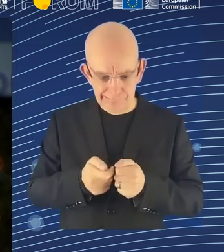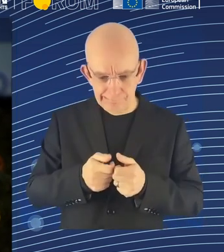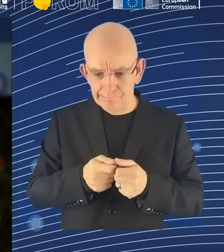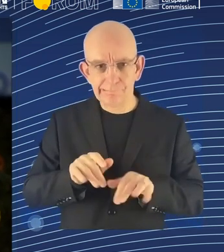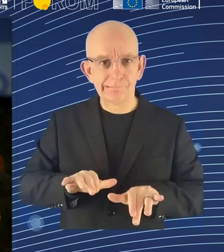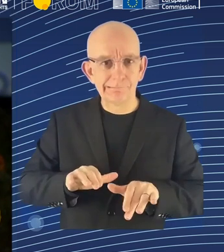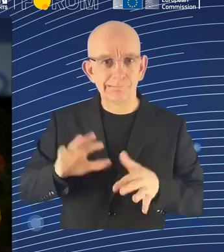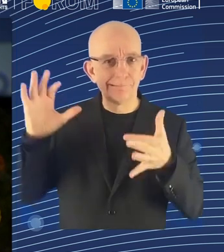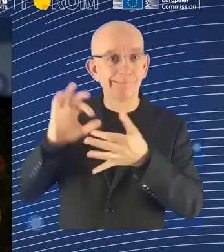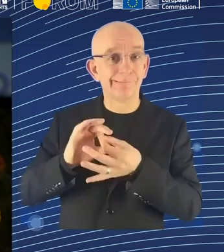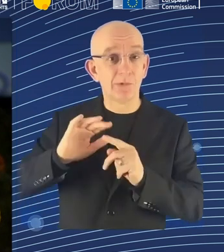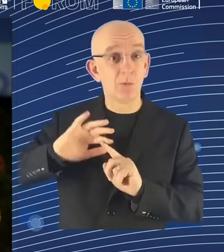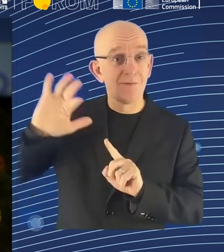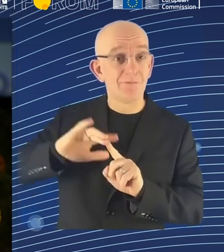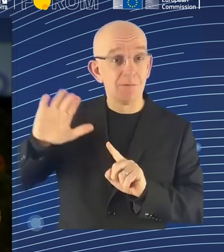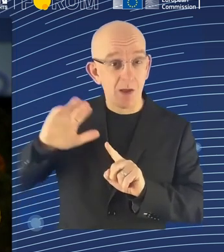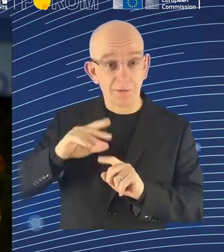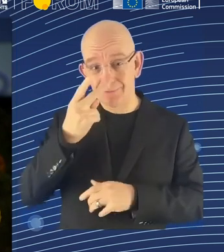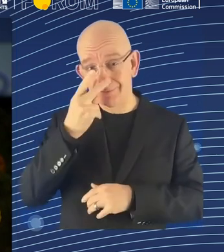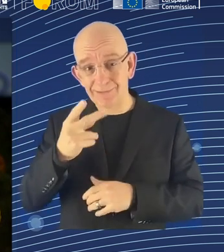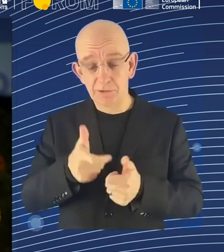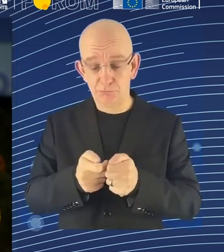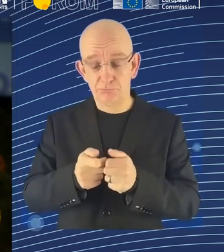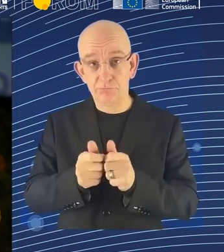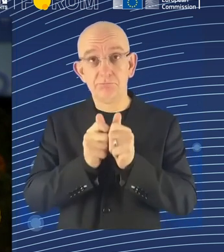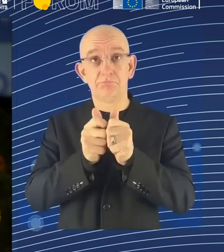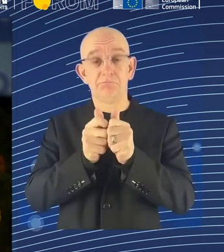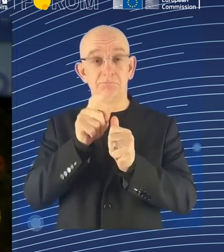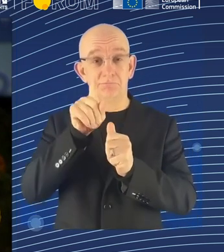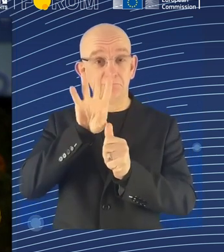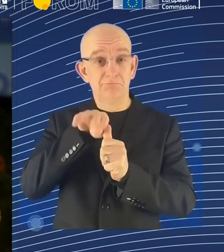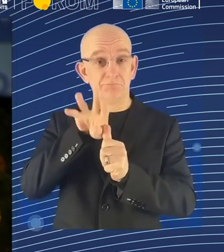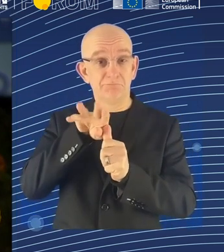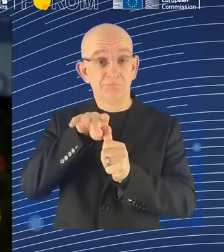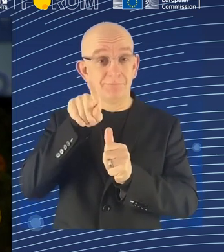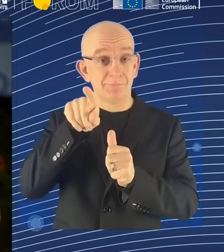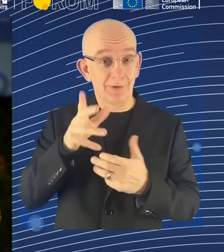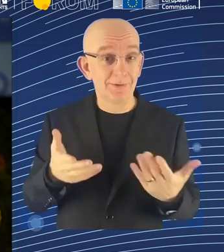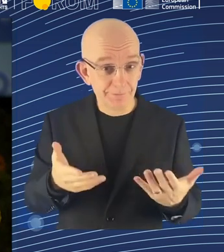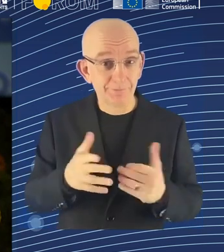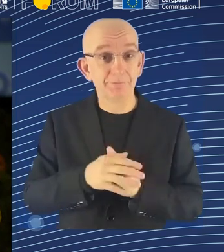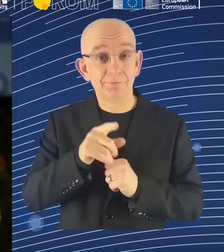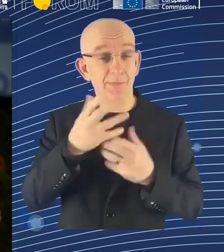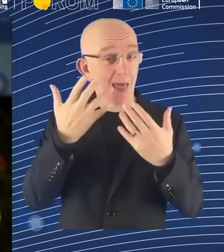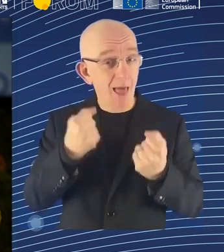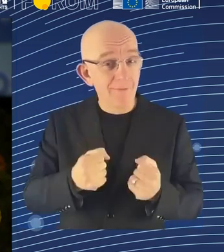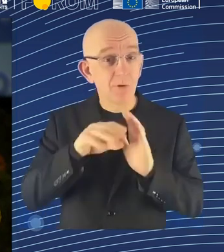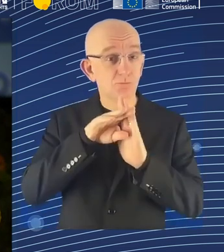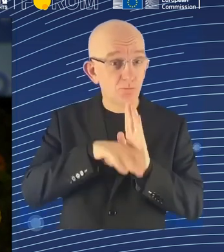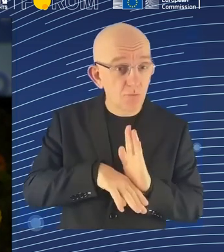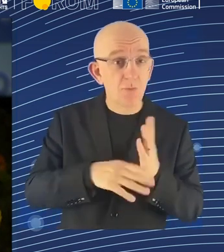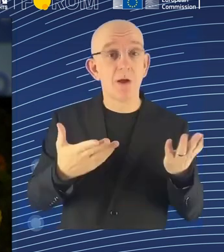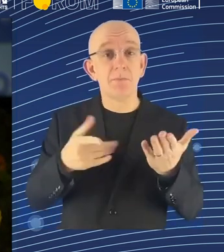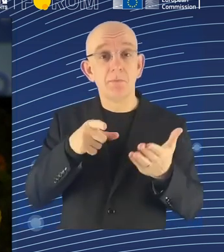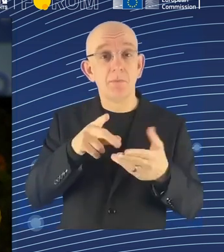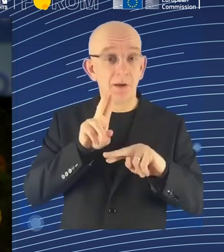include a live feed on X, the former Twitter, as well as a feed of photos on Flickr that you can use.